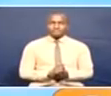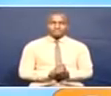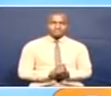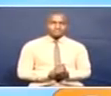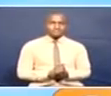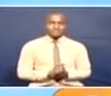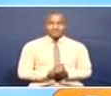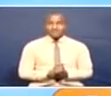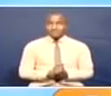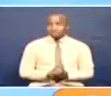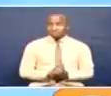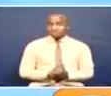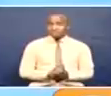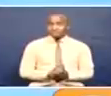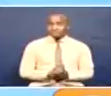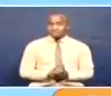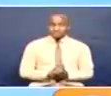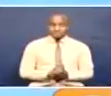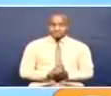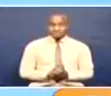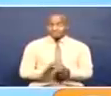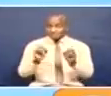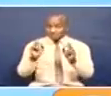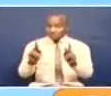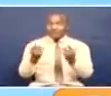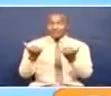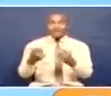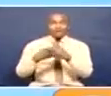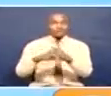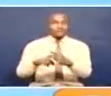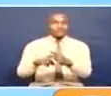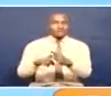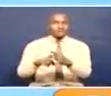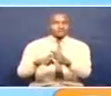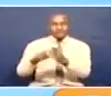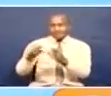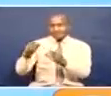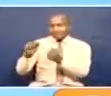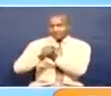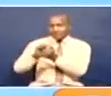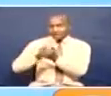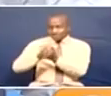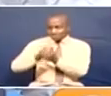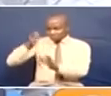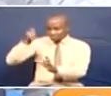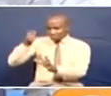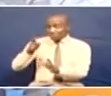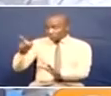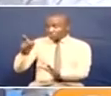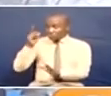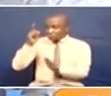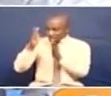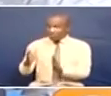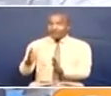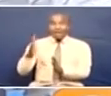maybe that's how they're reading it. Aren't. Aren't, yeah. Yes. Yeah. All right. Let's start first. The Friday decision, Senator Mutula, since you're a lawyer, yes, you know